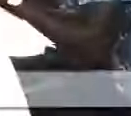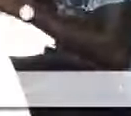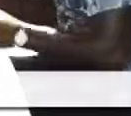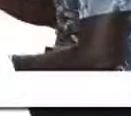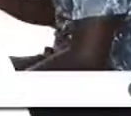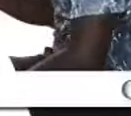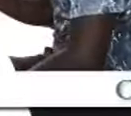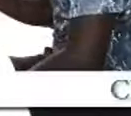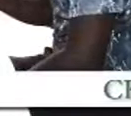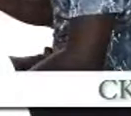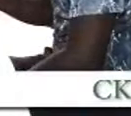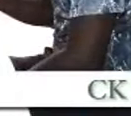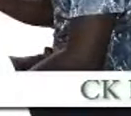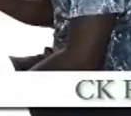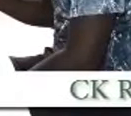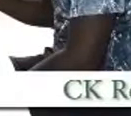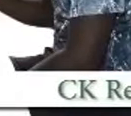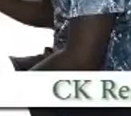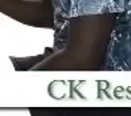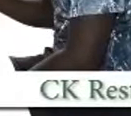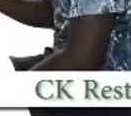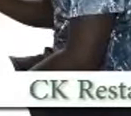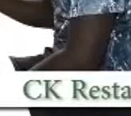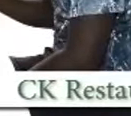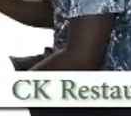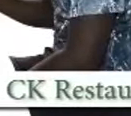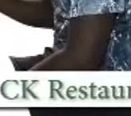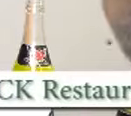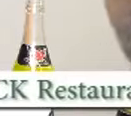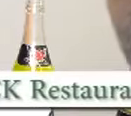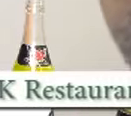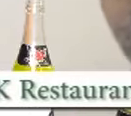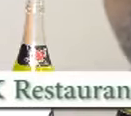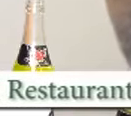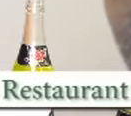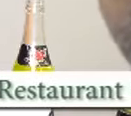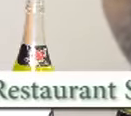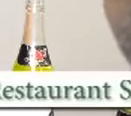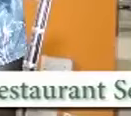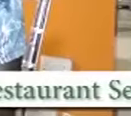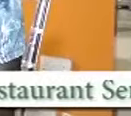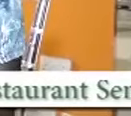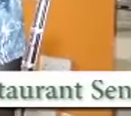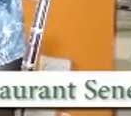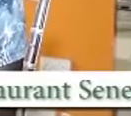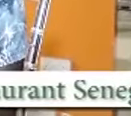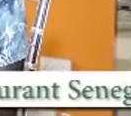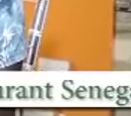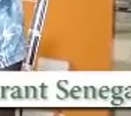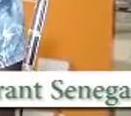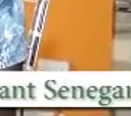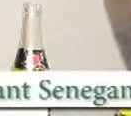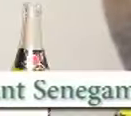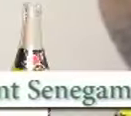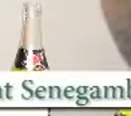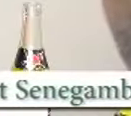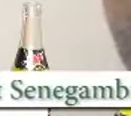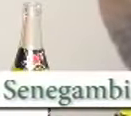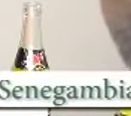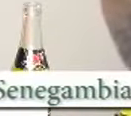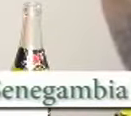janno domoro seneata adiata topotoro fanan kende ma bigé luntan during tamala abbe